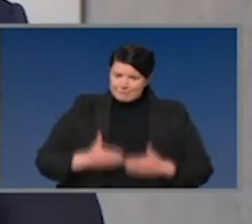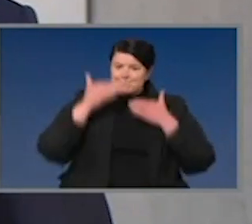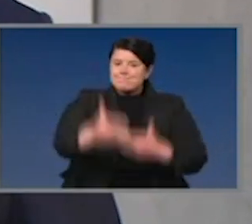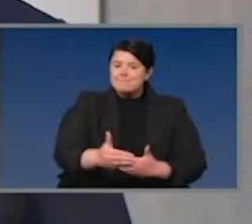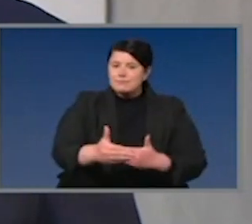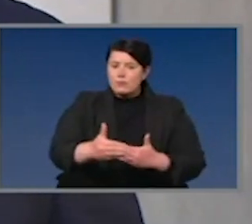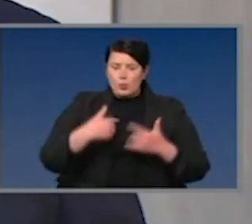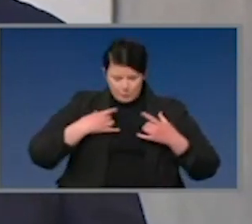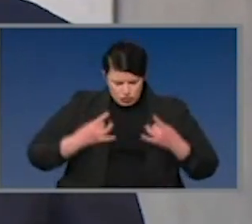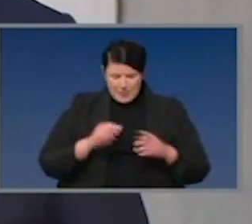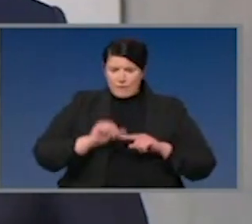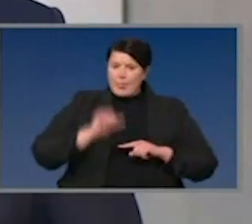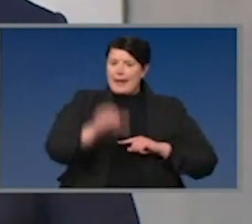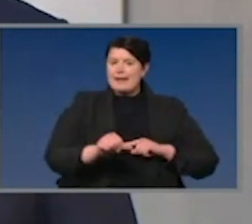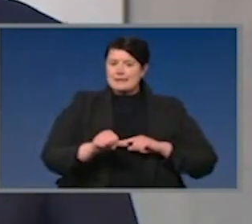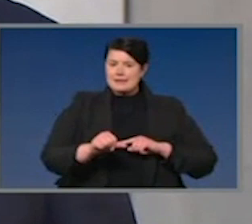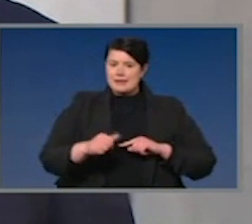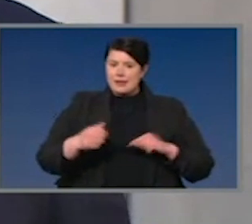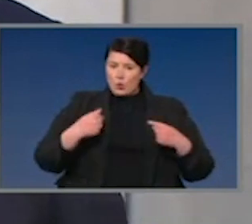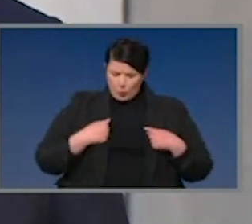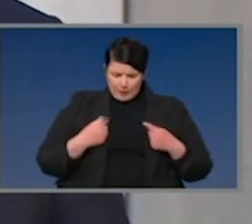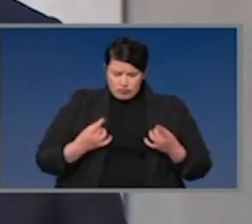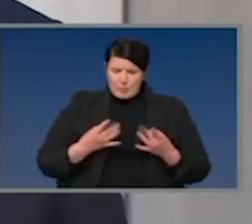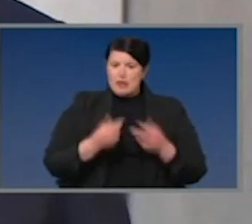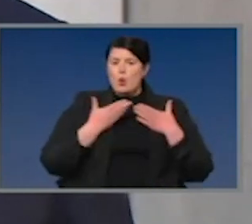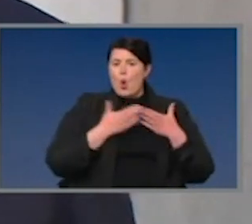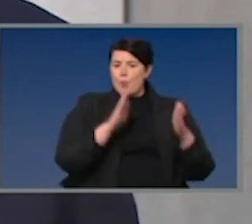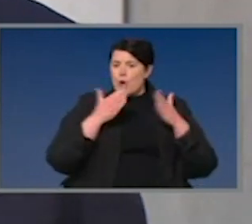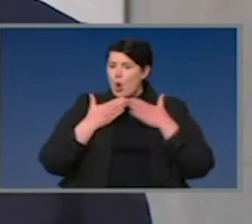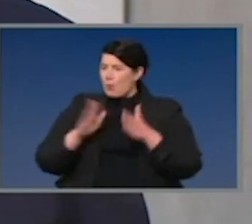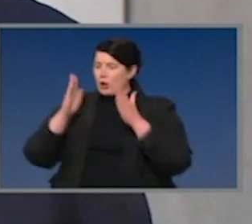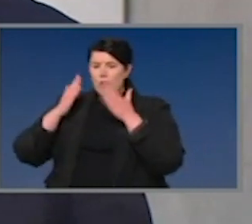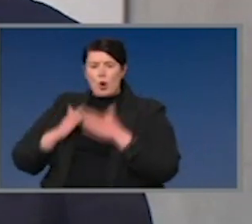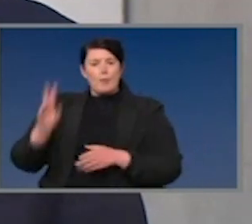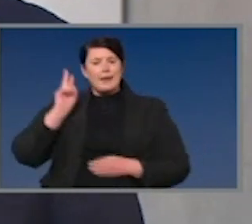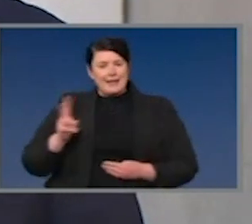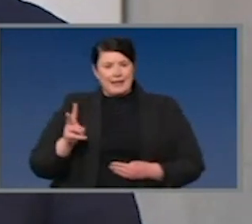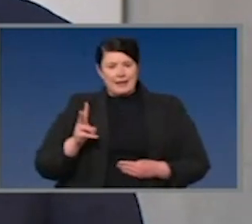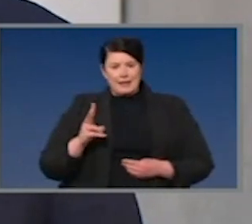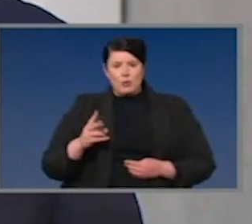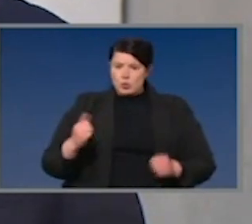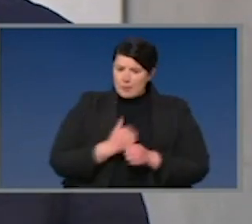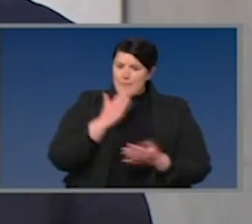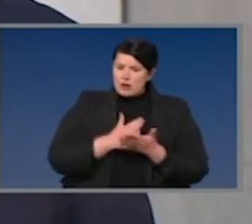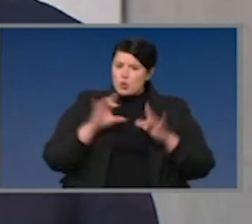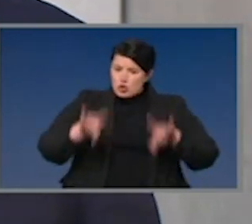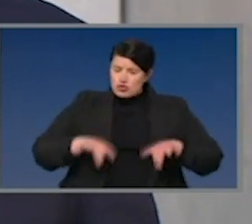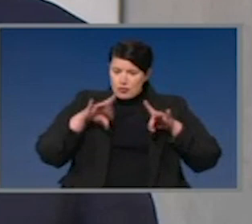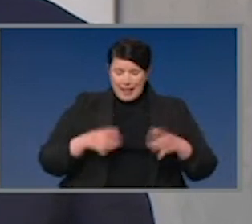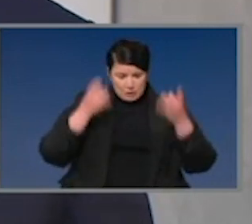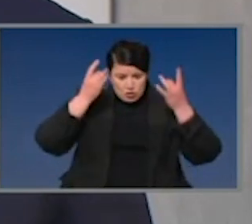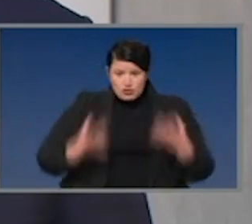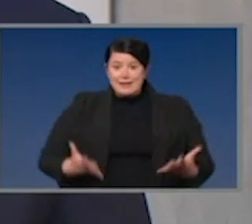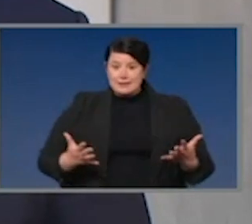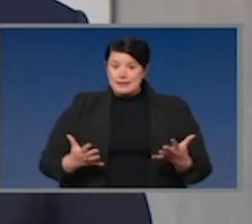next step. This is the next step in our journey, and it's the step on the journey that is back to keep Australia in a position where we have